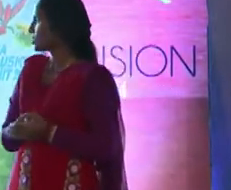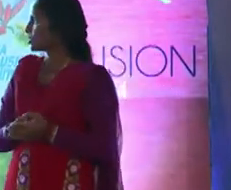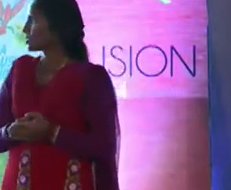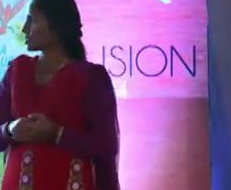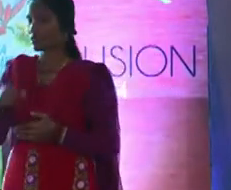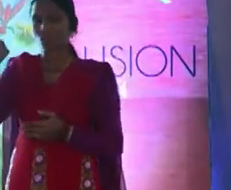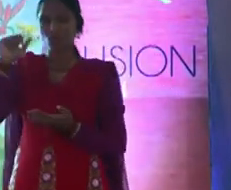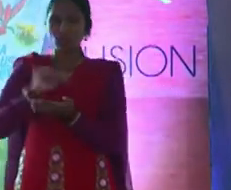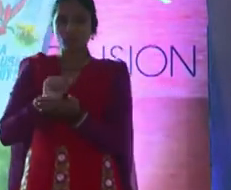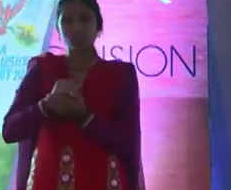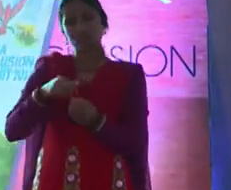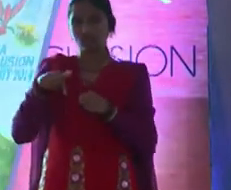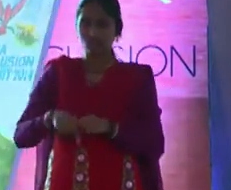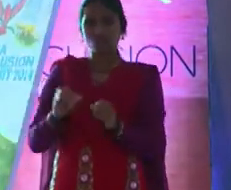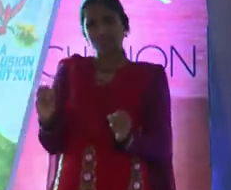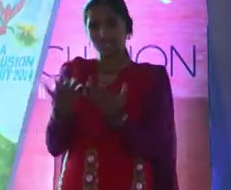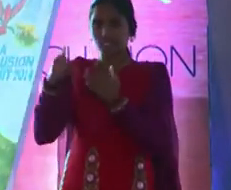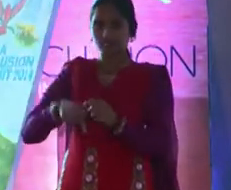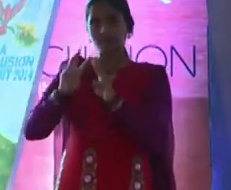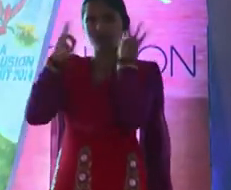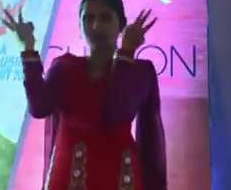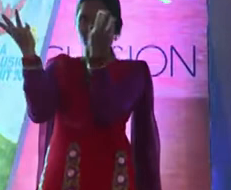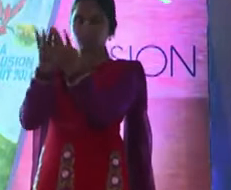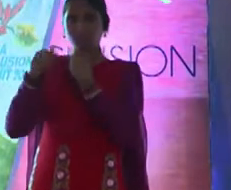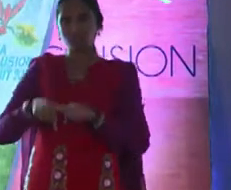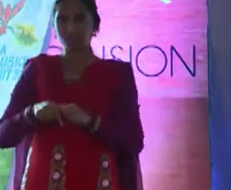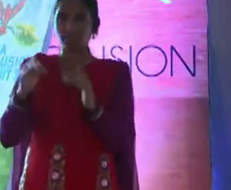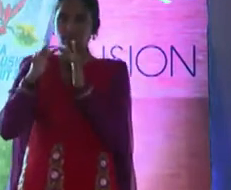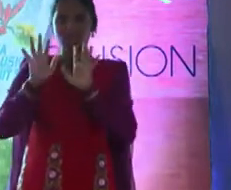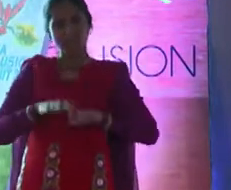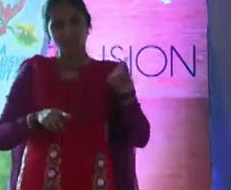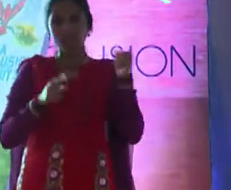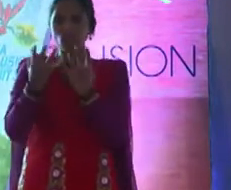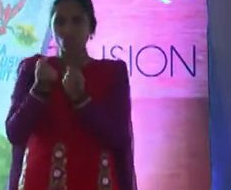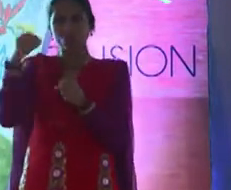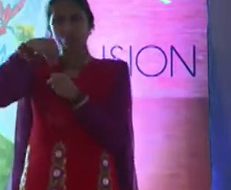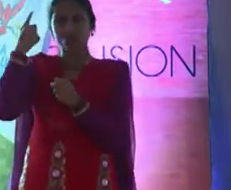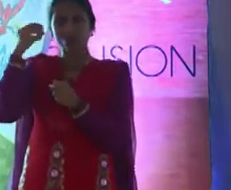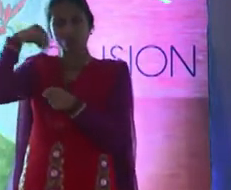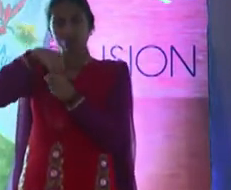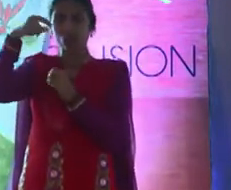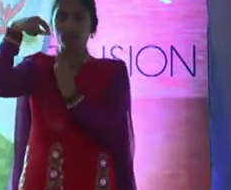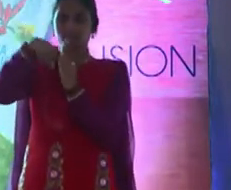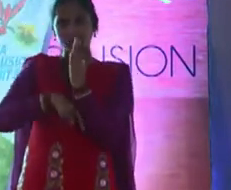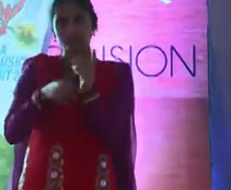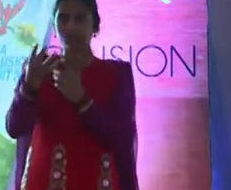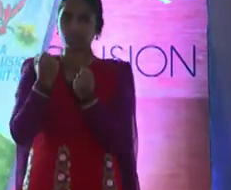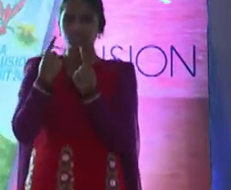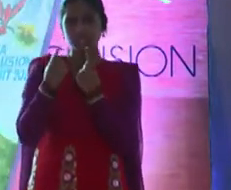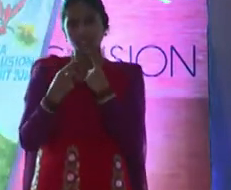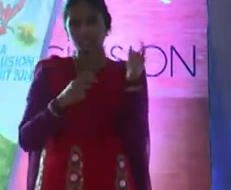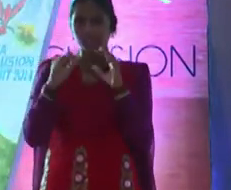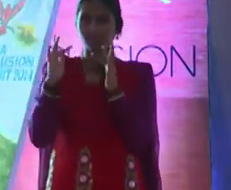launched a scheme in the country, and the scheme is already out. It's on the website of the department, as well as I think on the website of